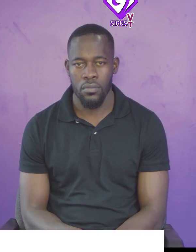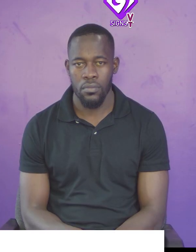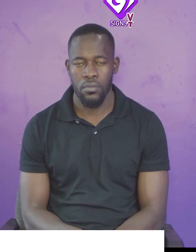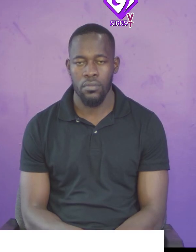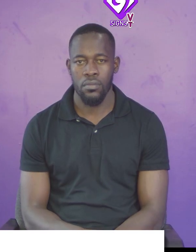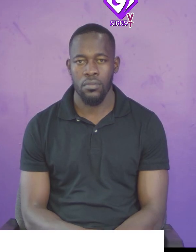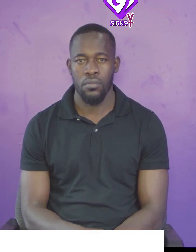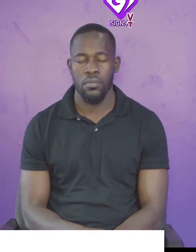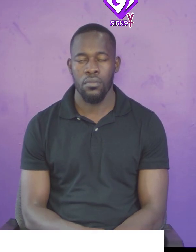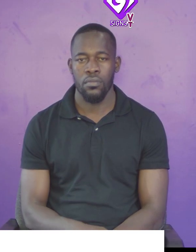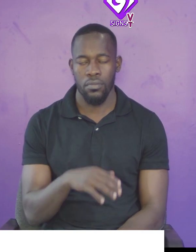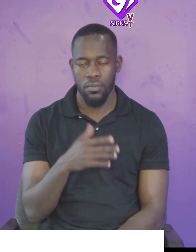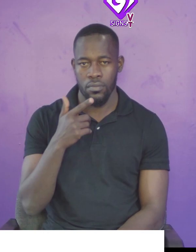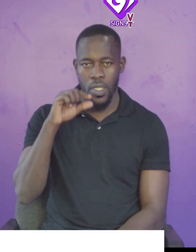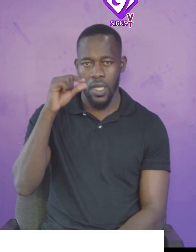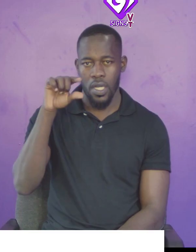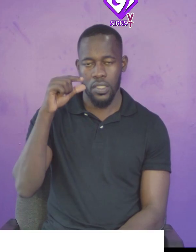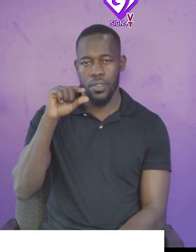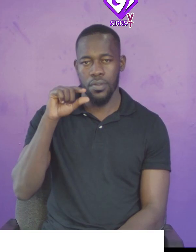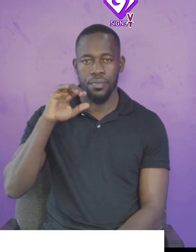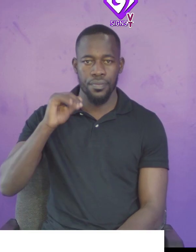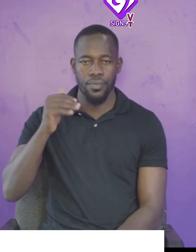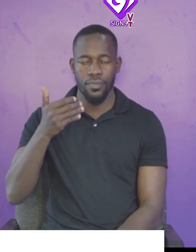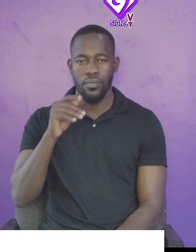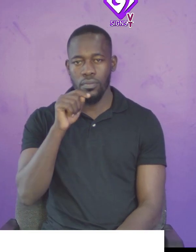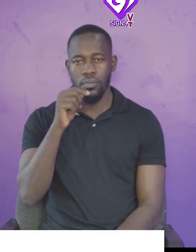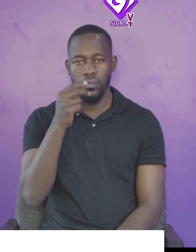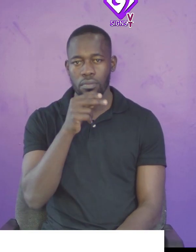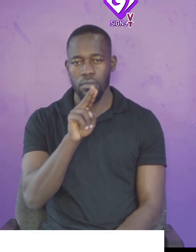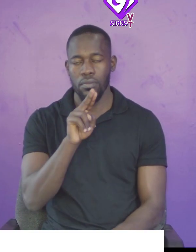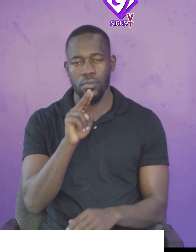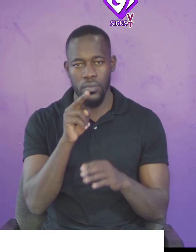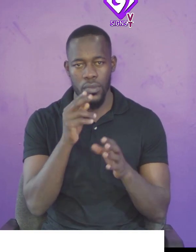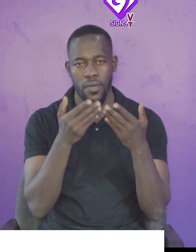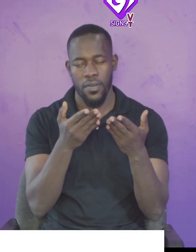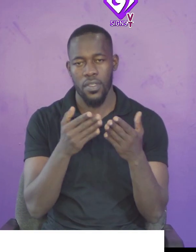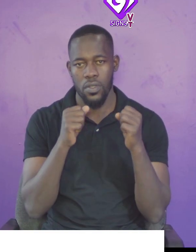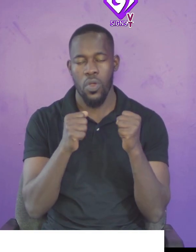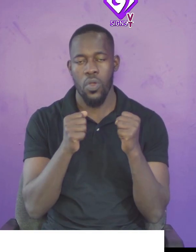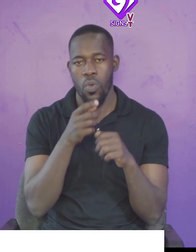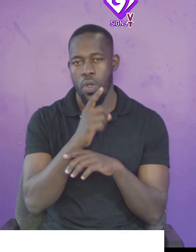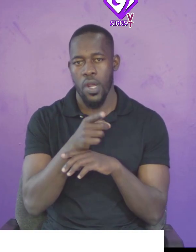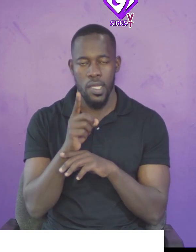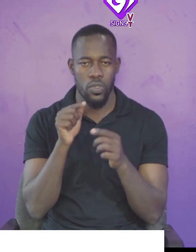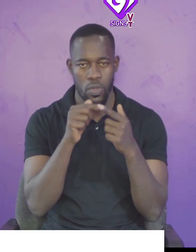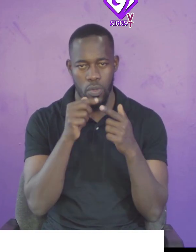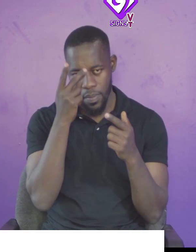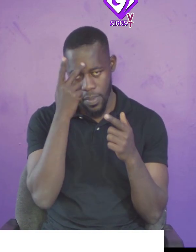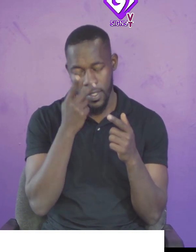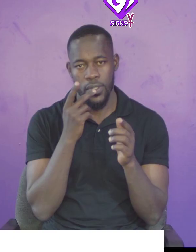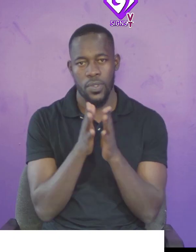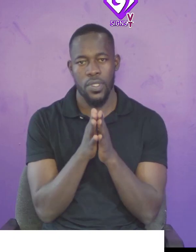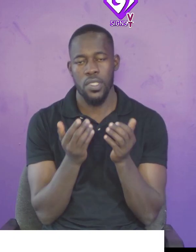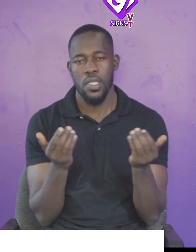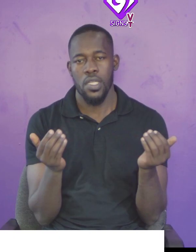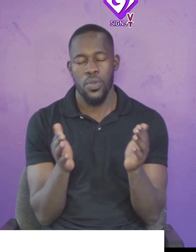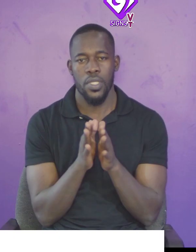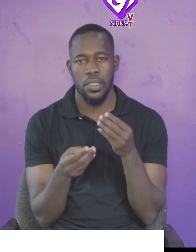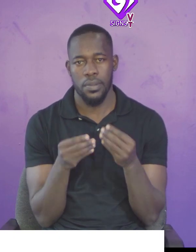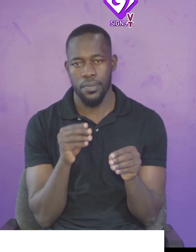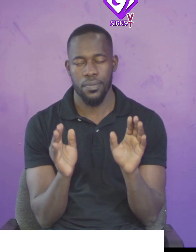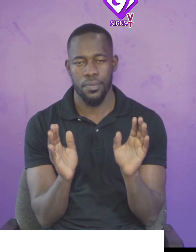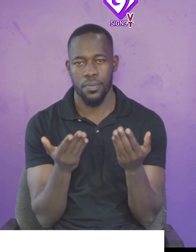Leaders in Garissa County on Thursday issued a strong warning to parents with children with disabilities, urging